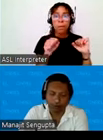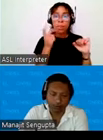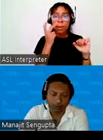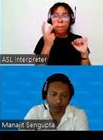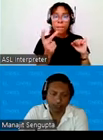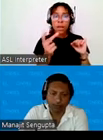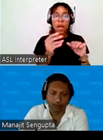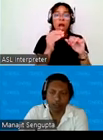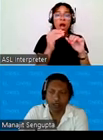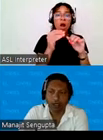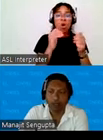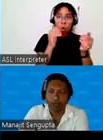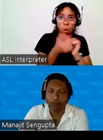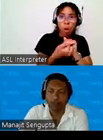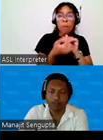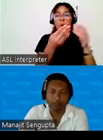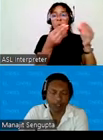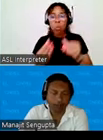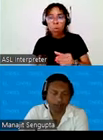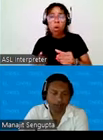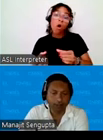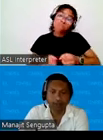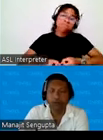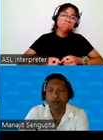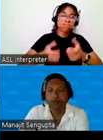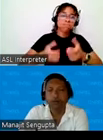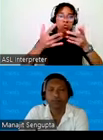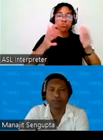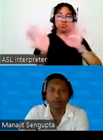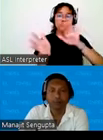varies over time. Next slide, please.